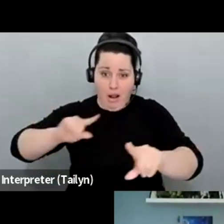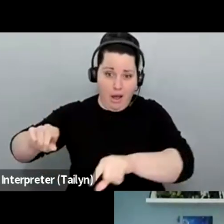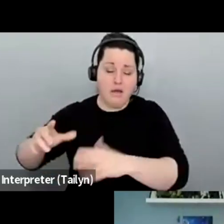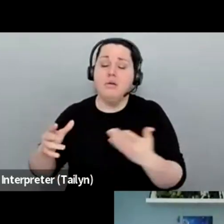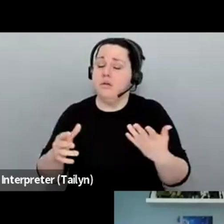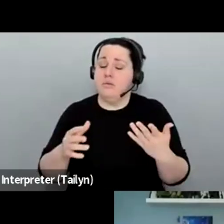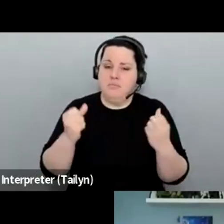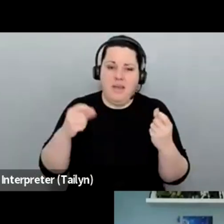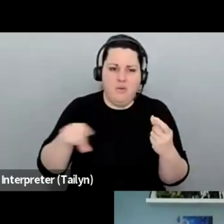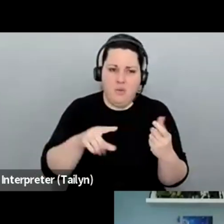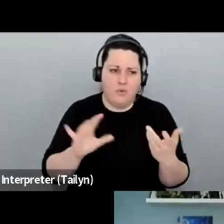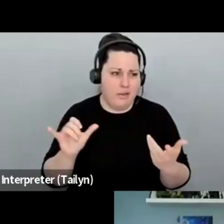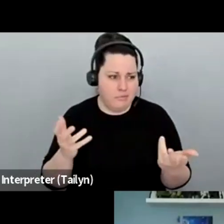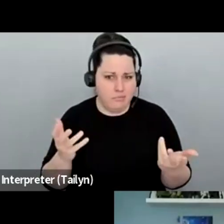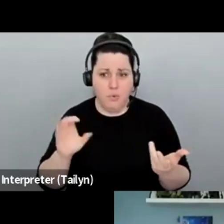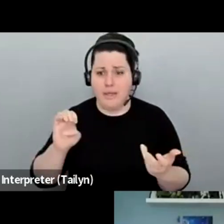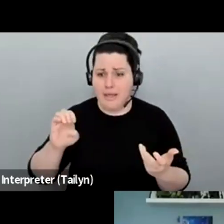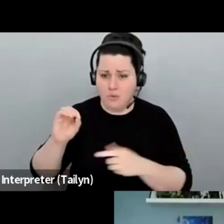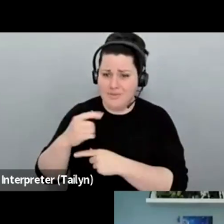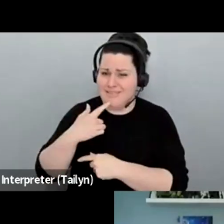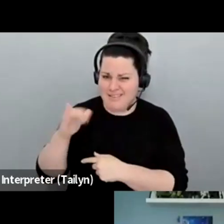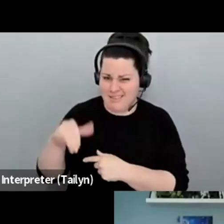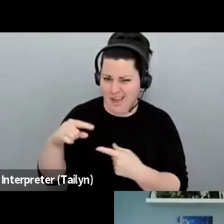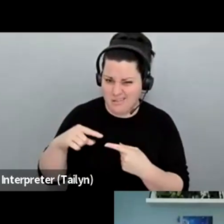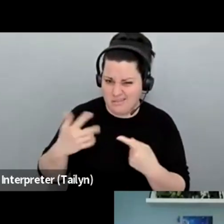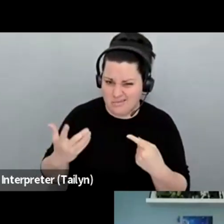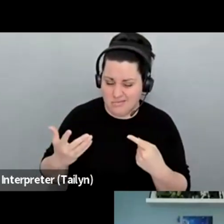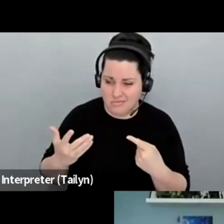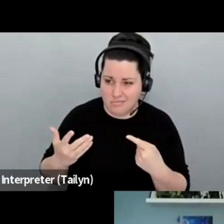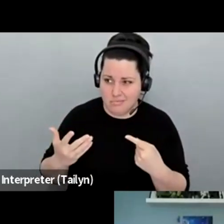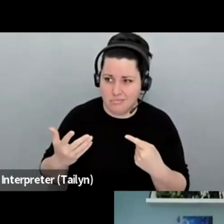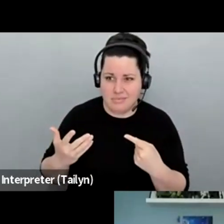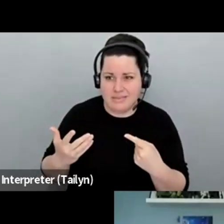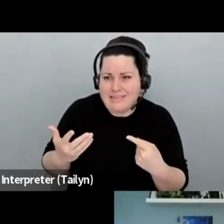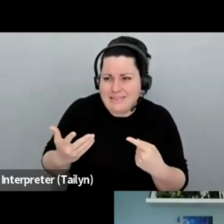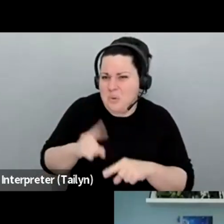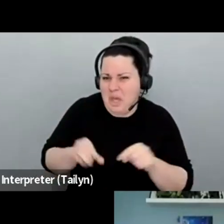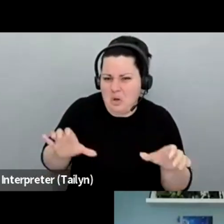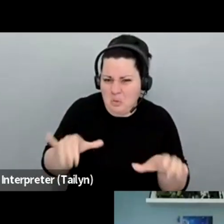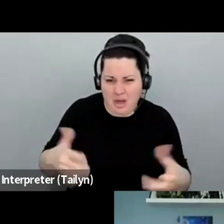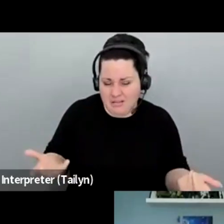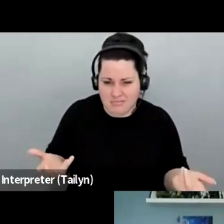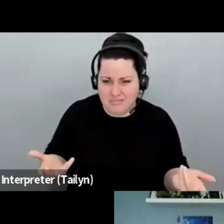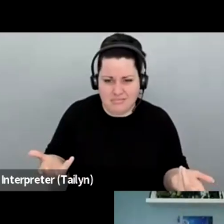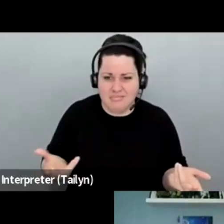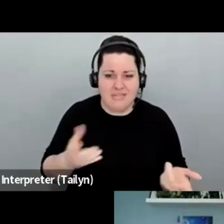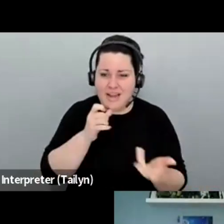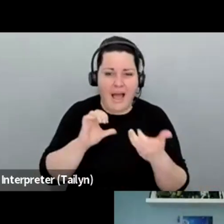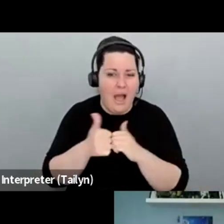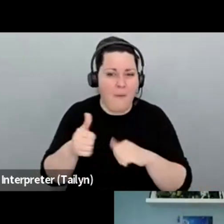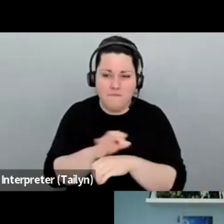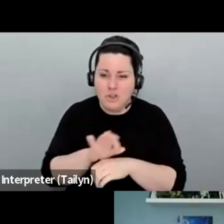these things are like, okay, the executive order says this. You can't do that. That's not how this works. That's